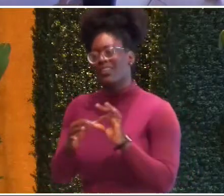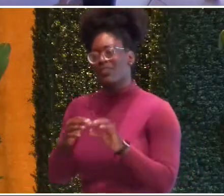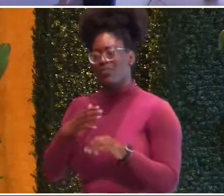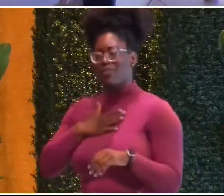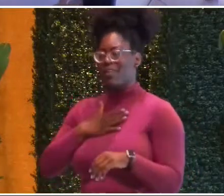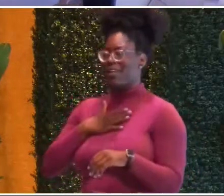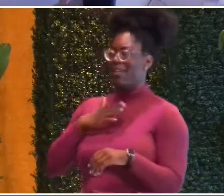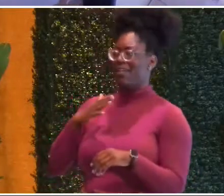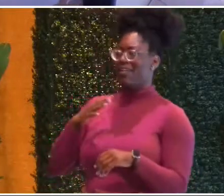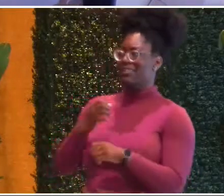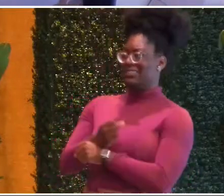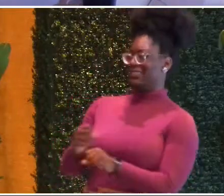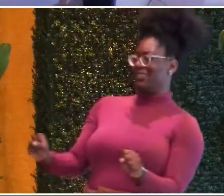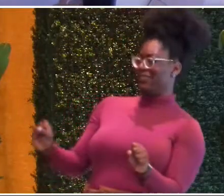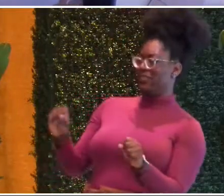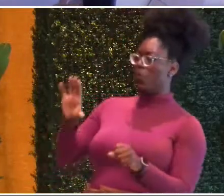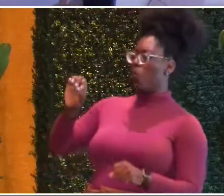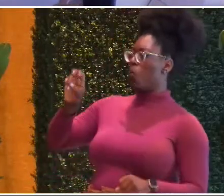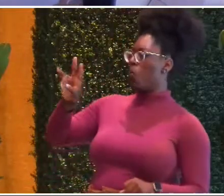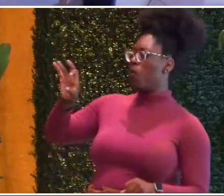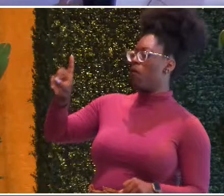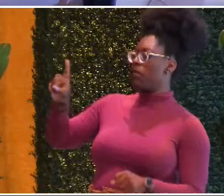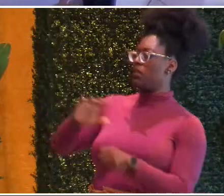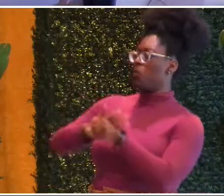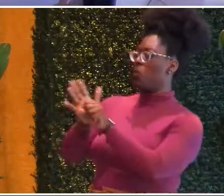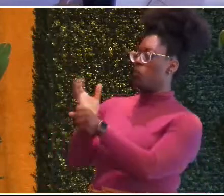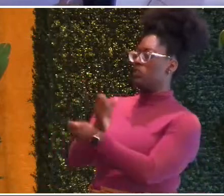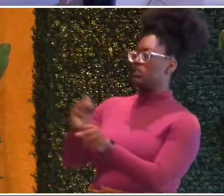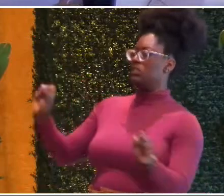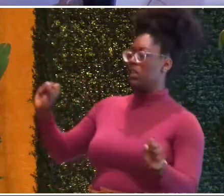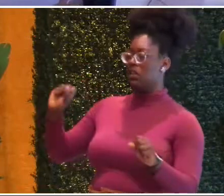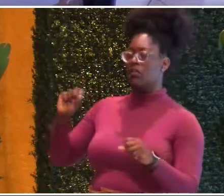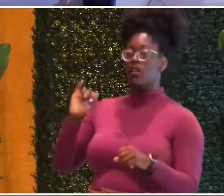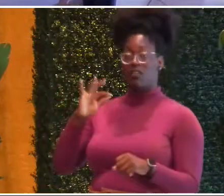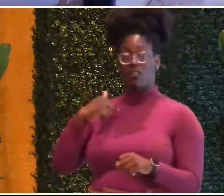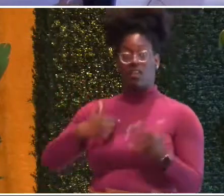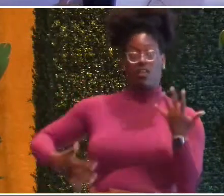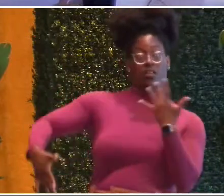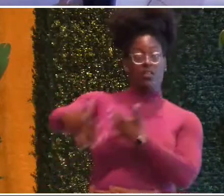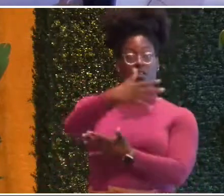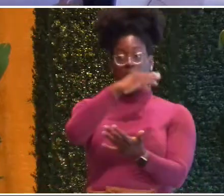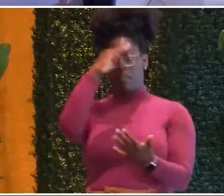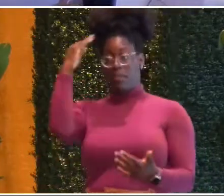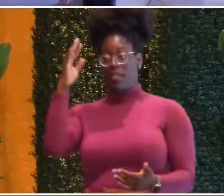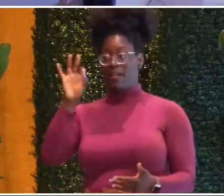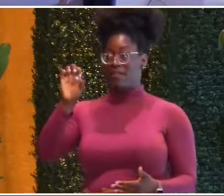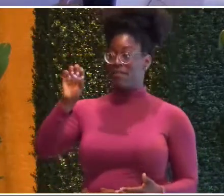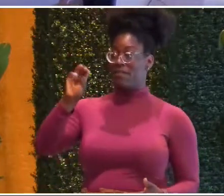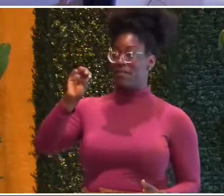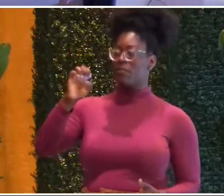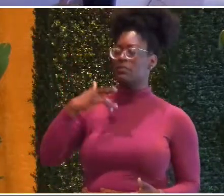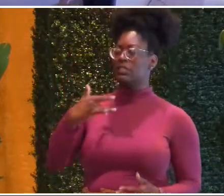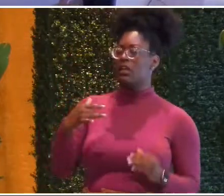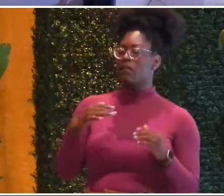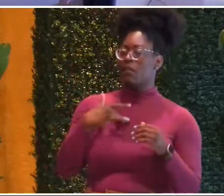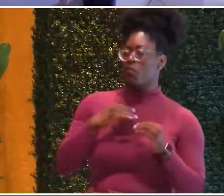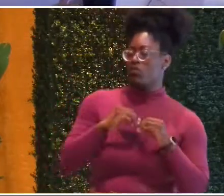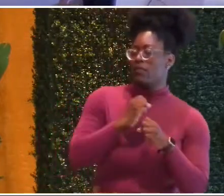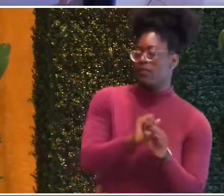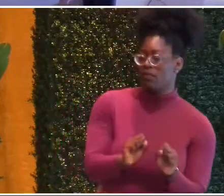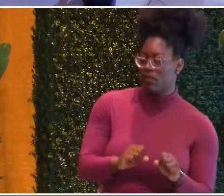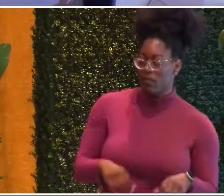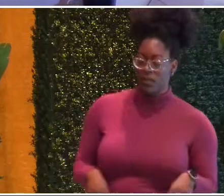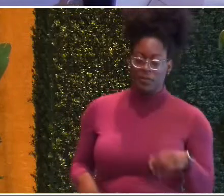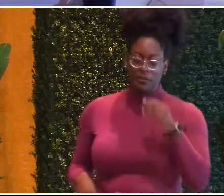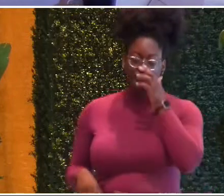comes because ableism is kind of like water damage. But for Black women, ableism is water damage in a home